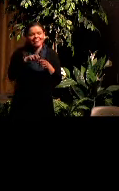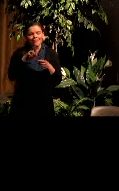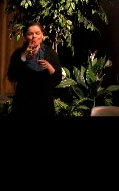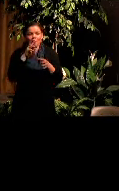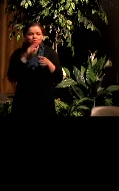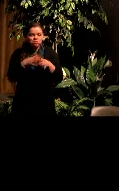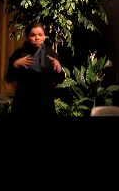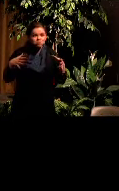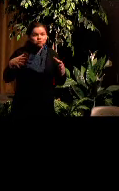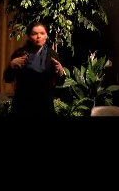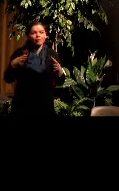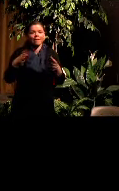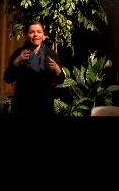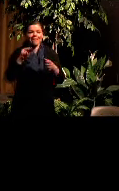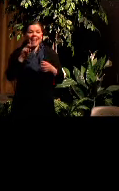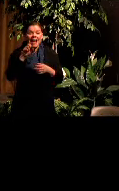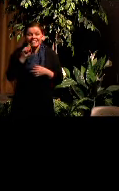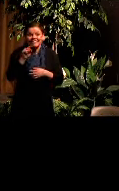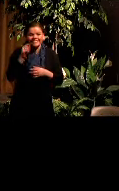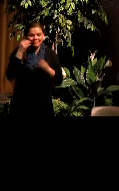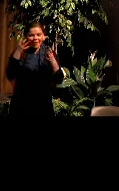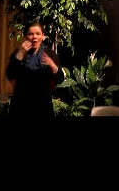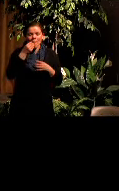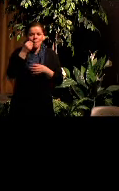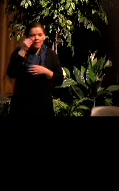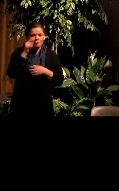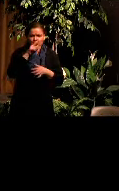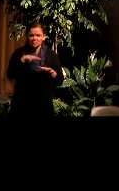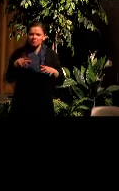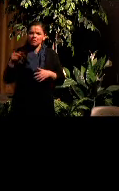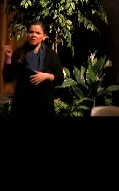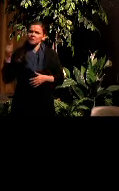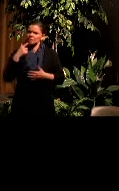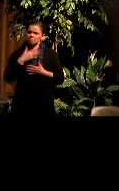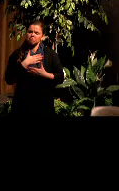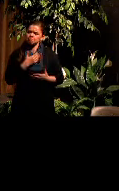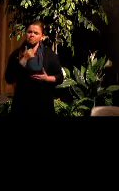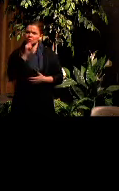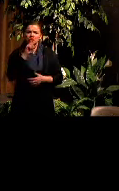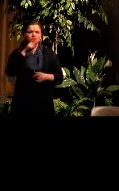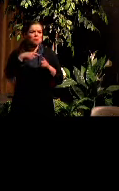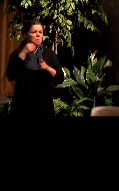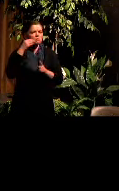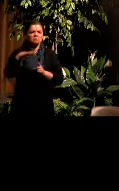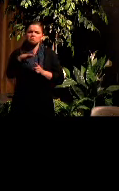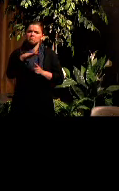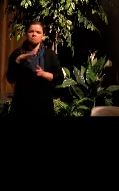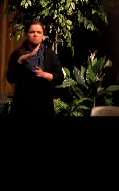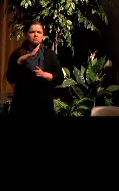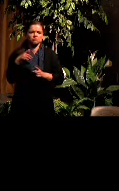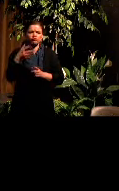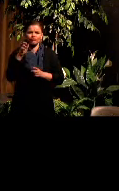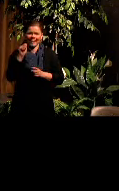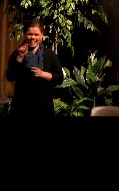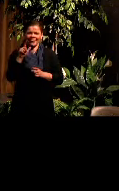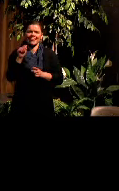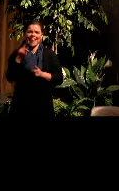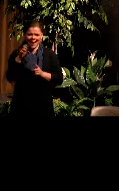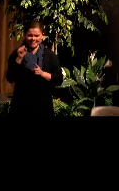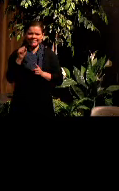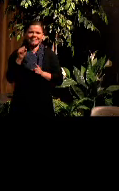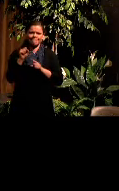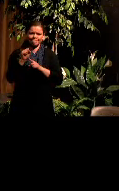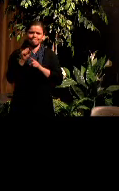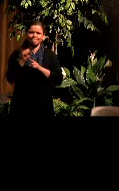aware of what's going on with the habitats. The Great Lakes themselves are, unfortunately, a real dynamic place that have changed drastically.